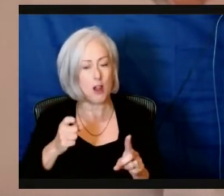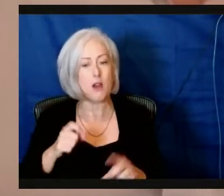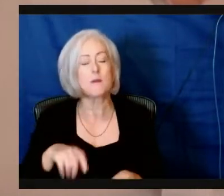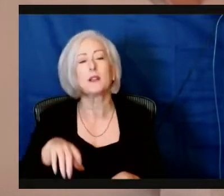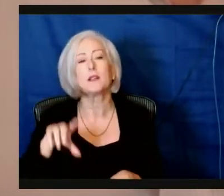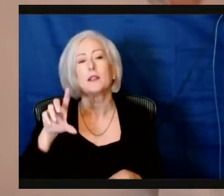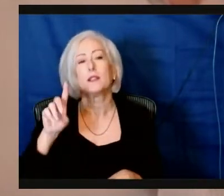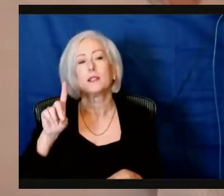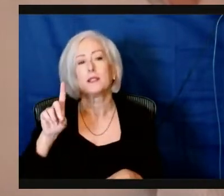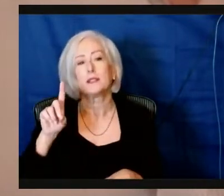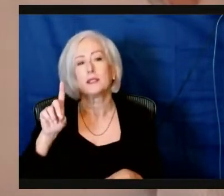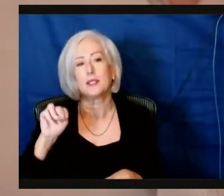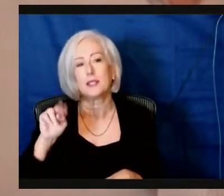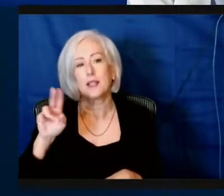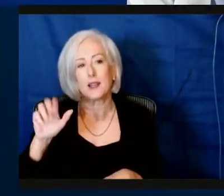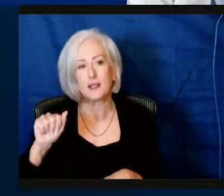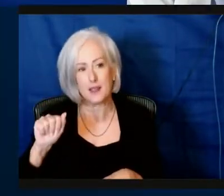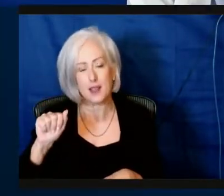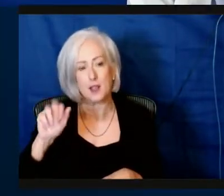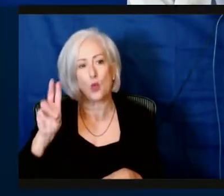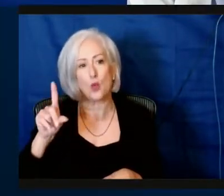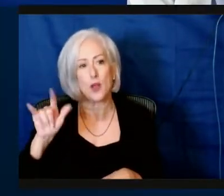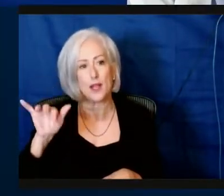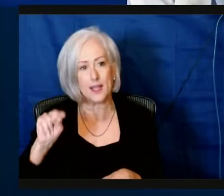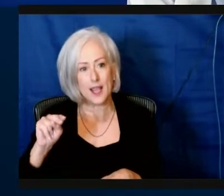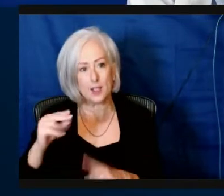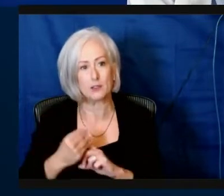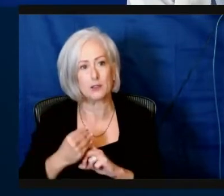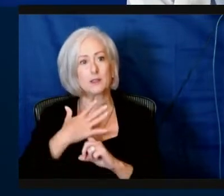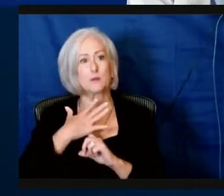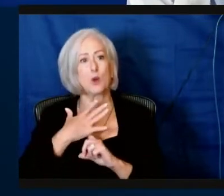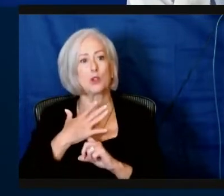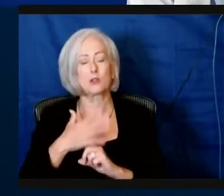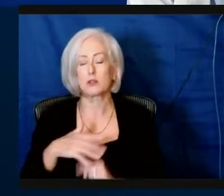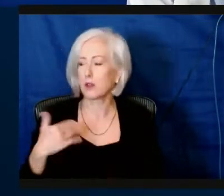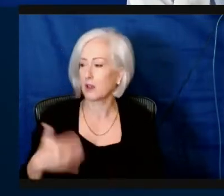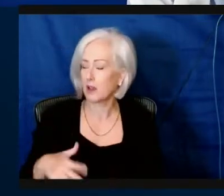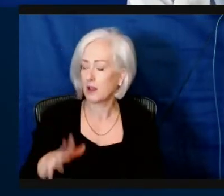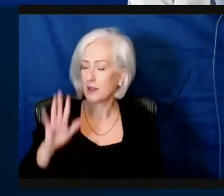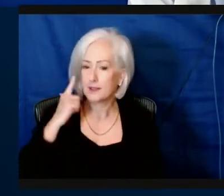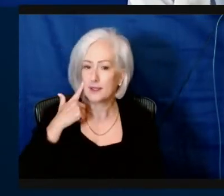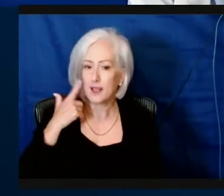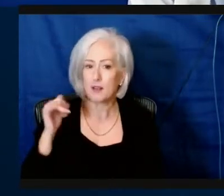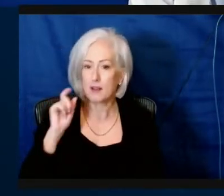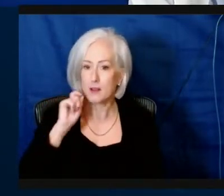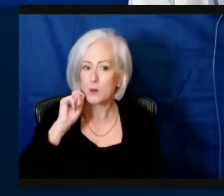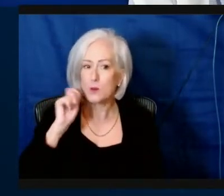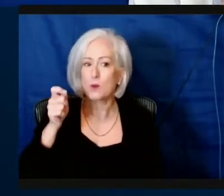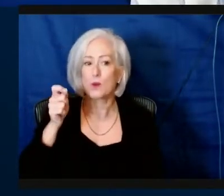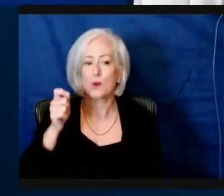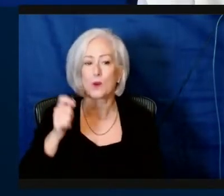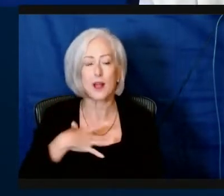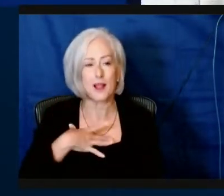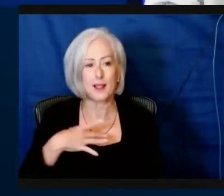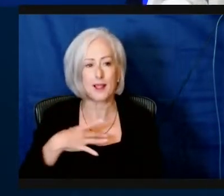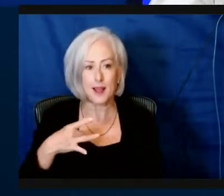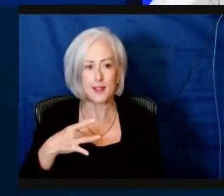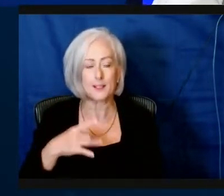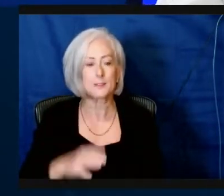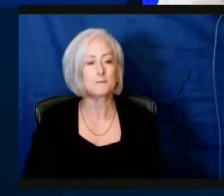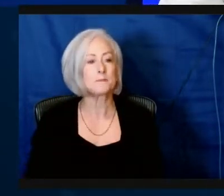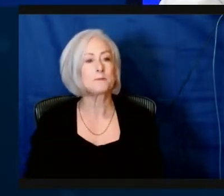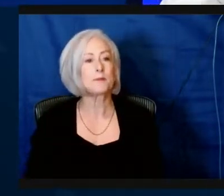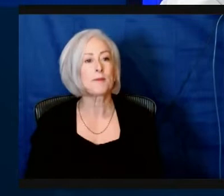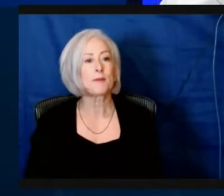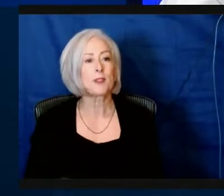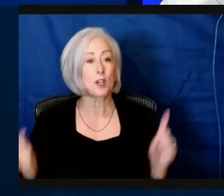exposed to. Well, that sounds pretty cool. I like that. So the ultimate goal here on Earth is to prevent